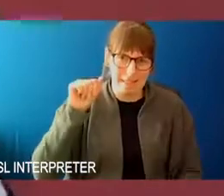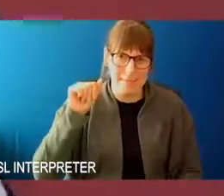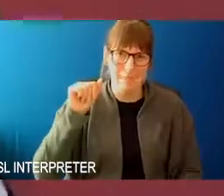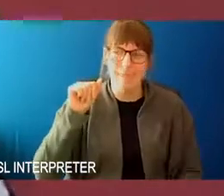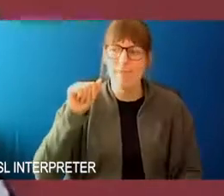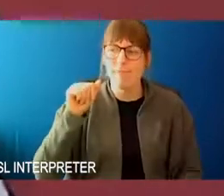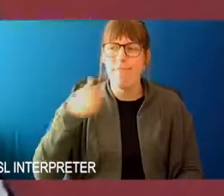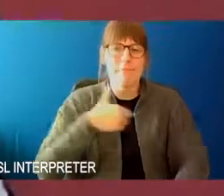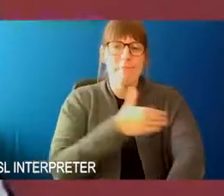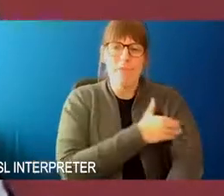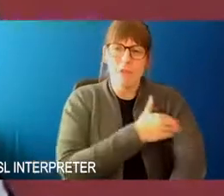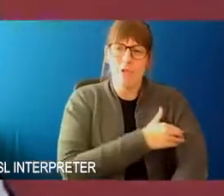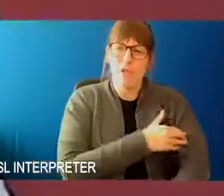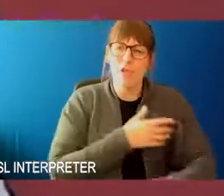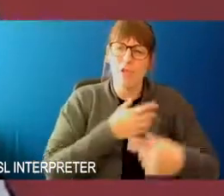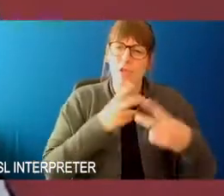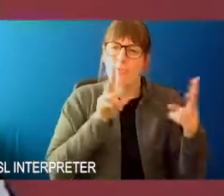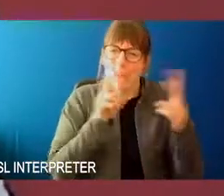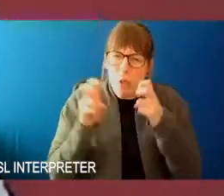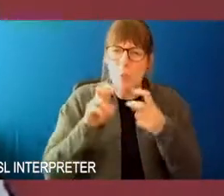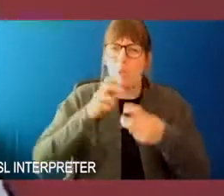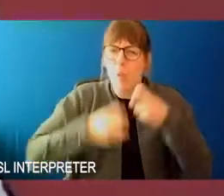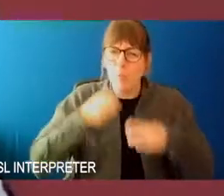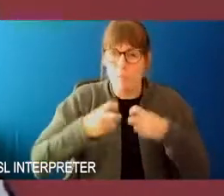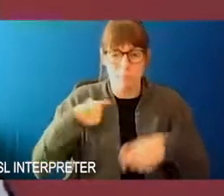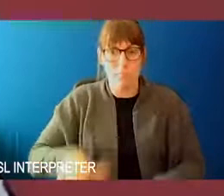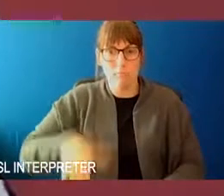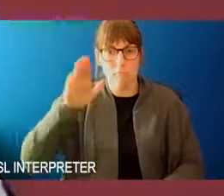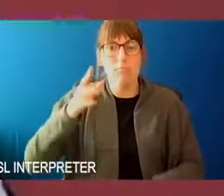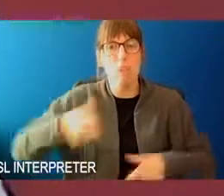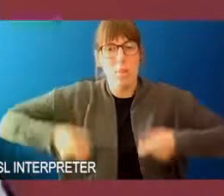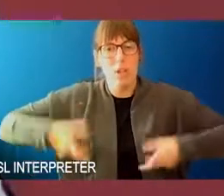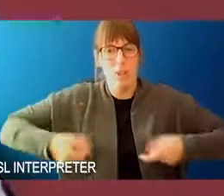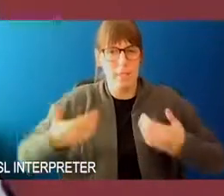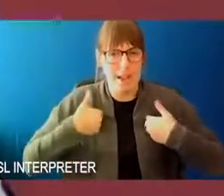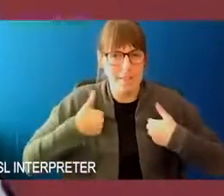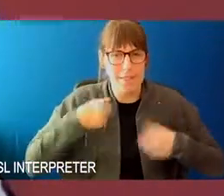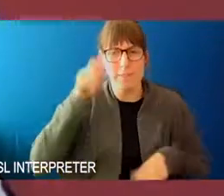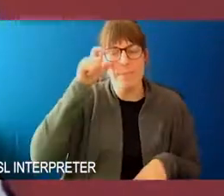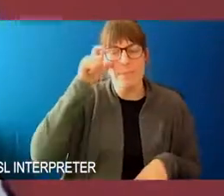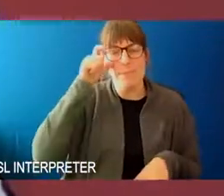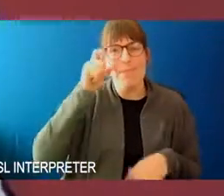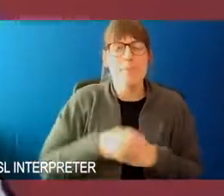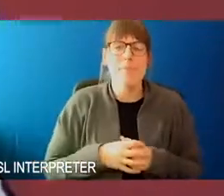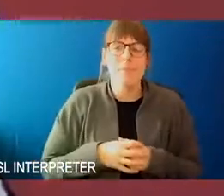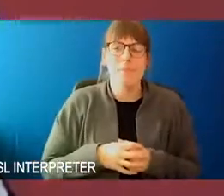I grew up with a disability. I have a type of muscular dystrophy, and I've used a wheelchair throughout my